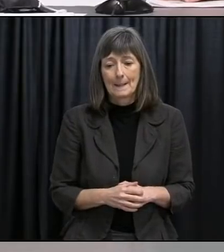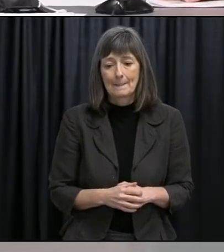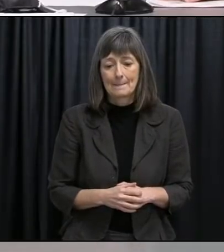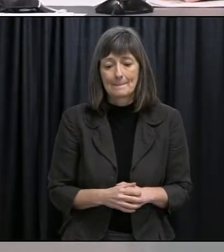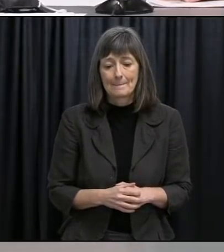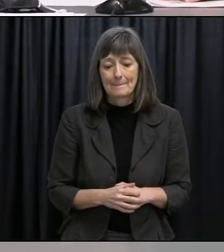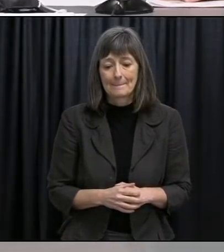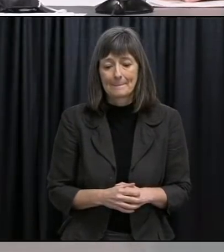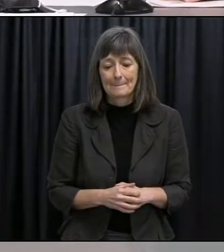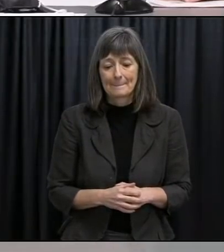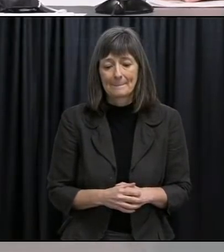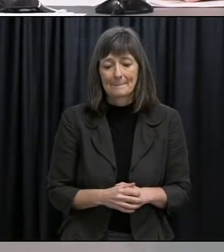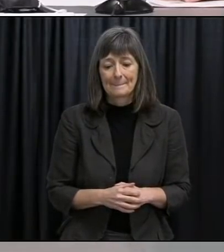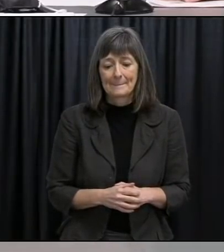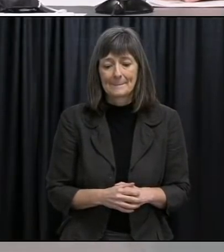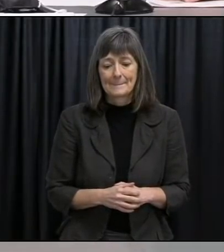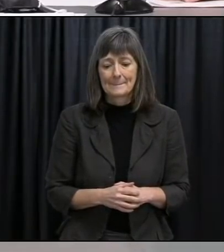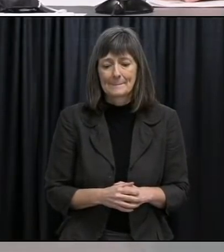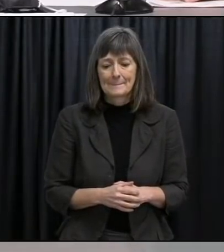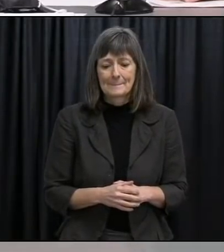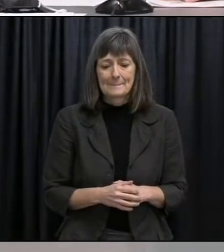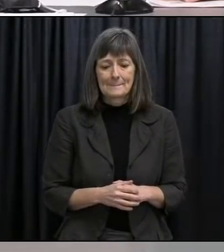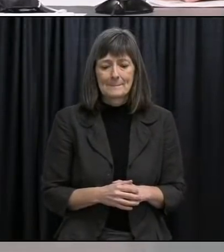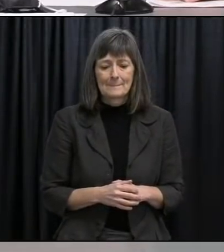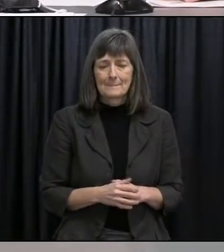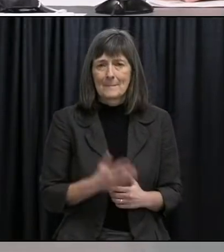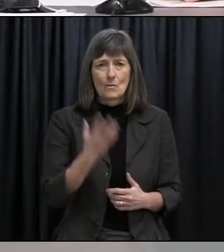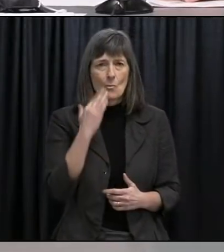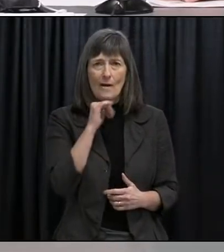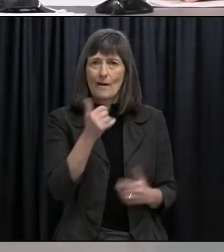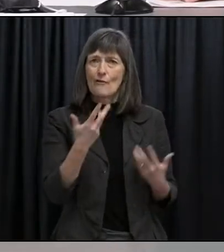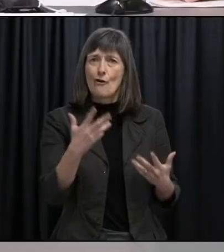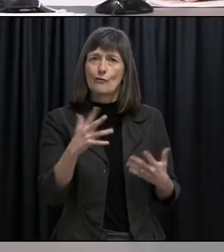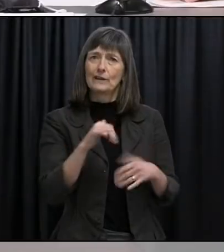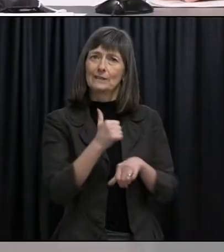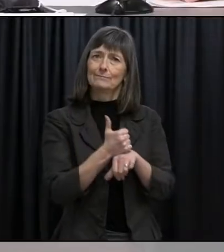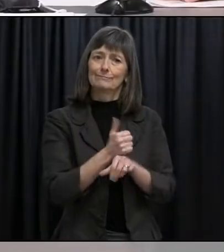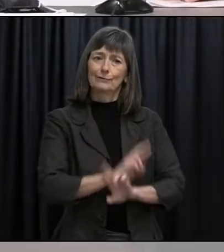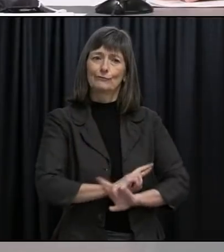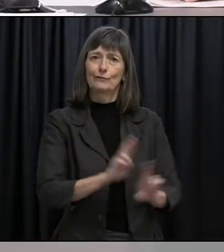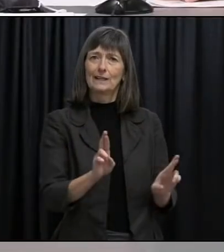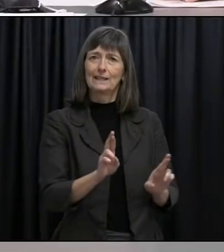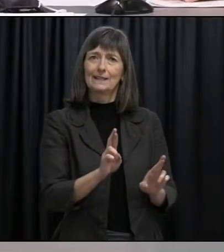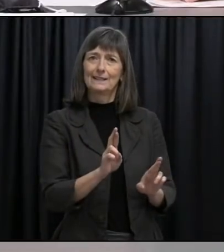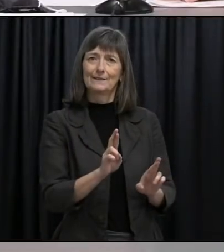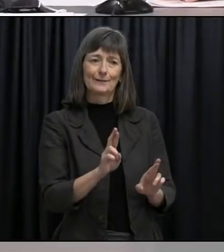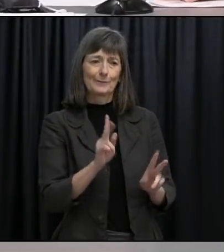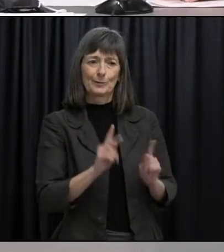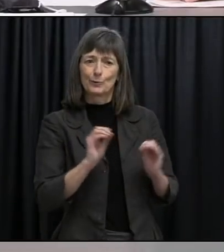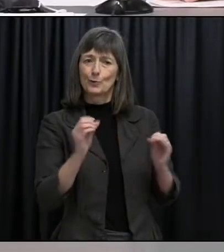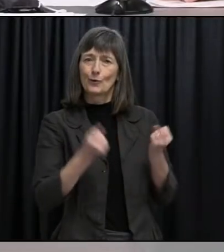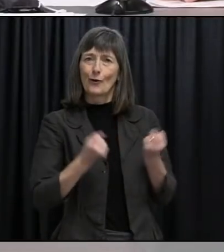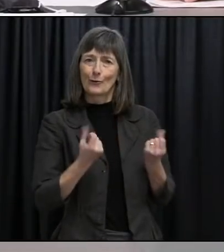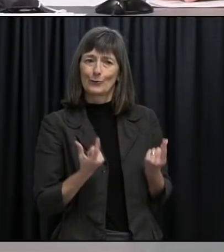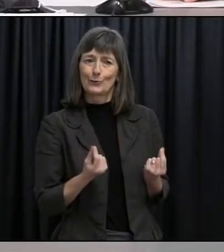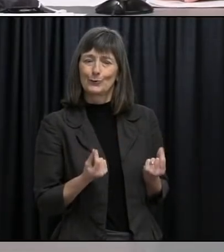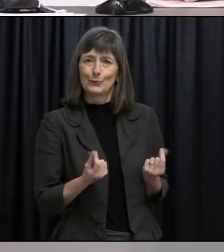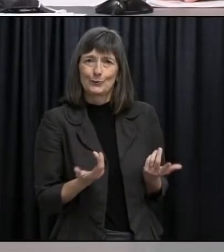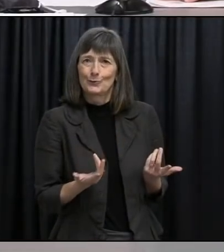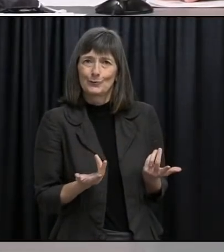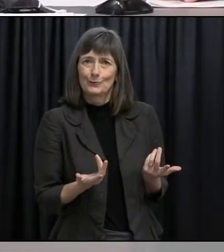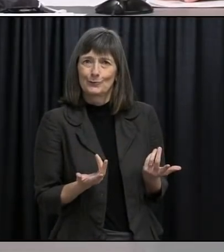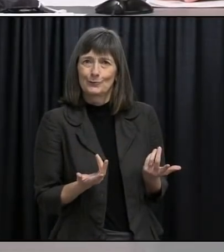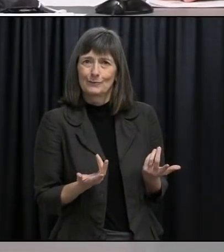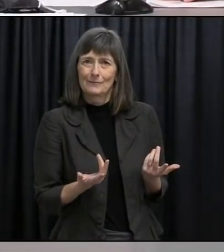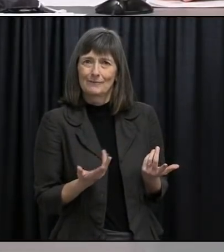And so why isn't there a solution in place, and maybe the minister might be best to weigh in on this as well, considering, why was the